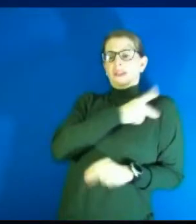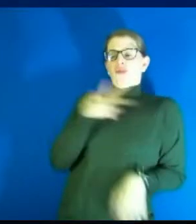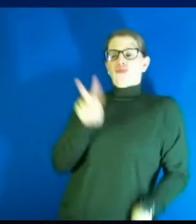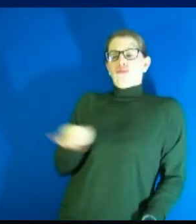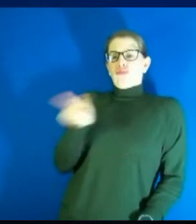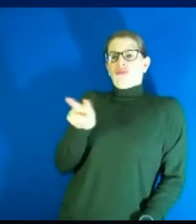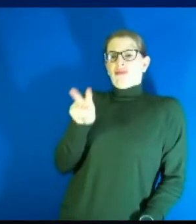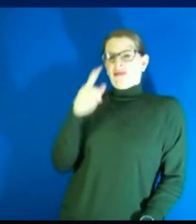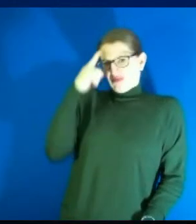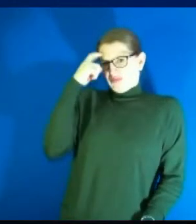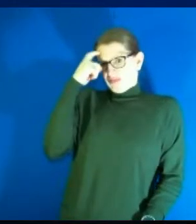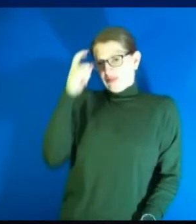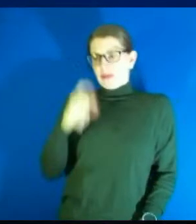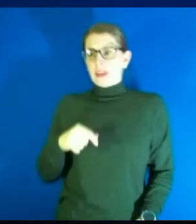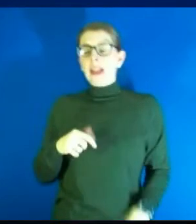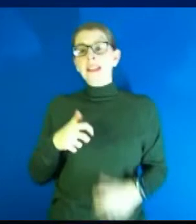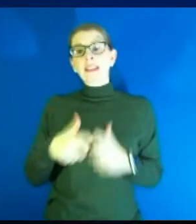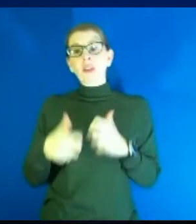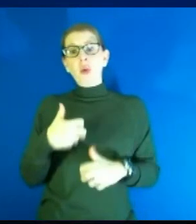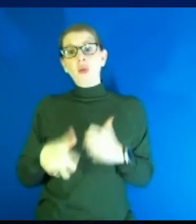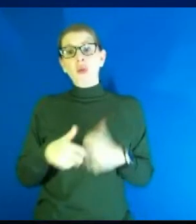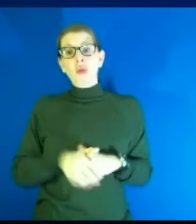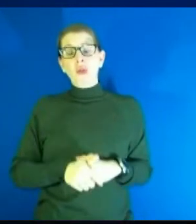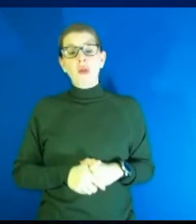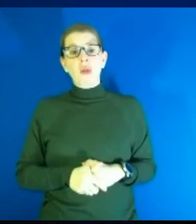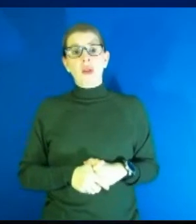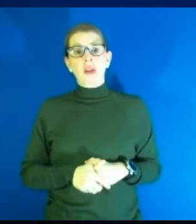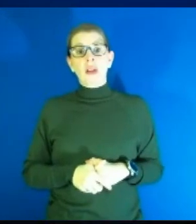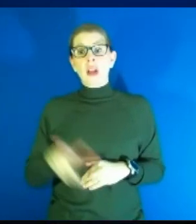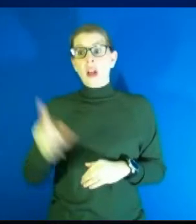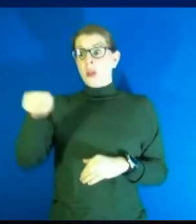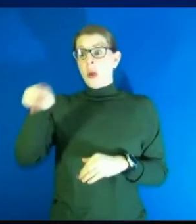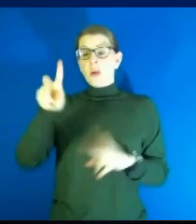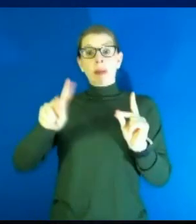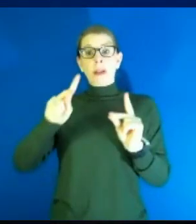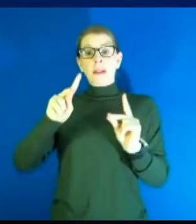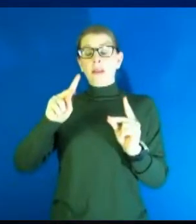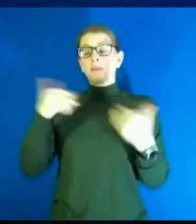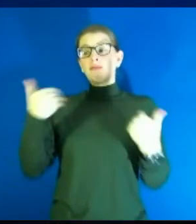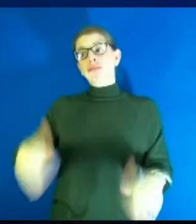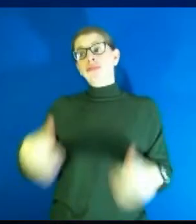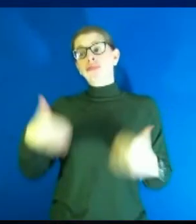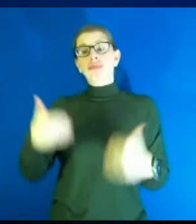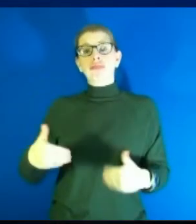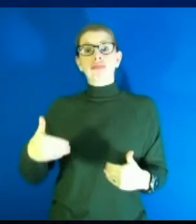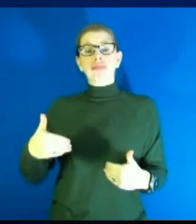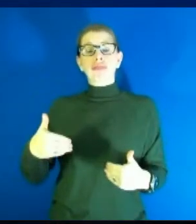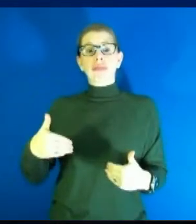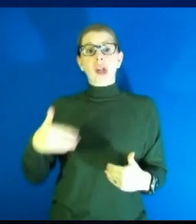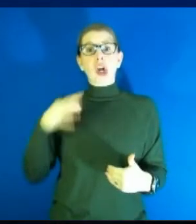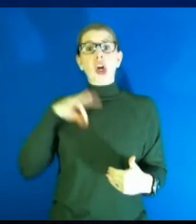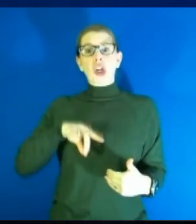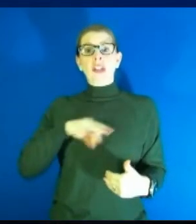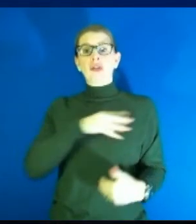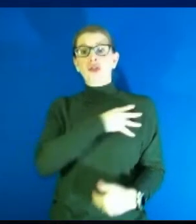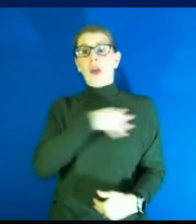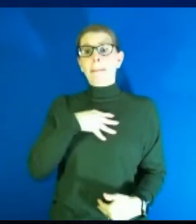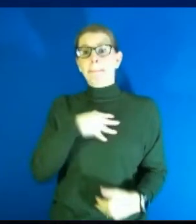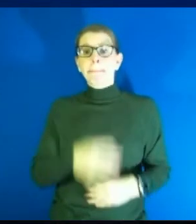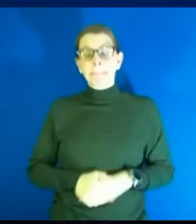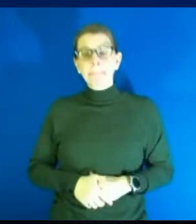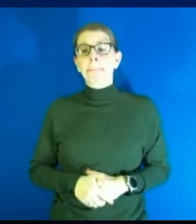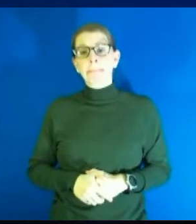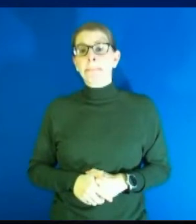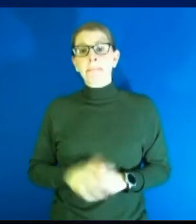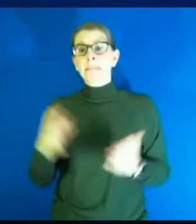because those people of all have just really earned their stripes and have put in the